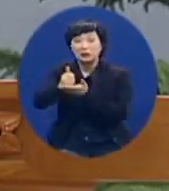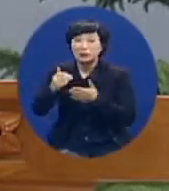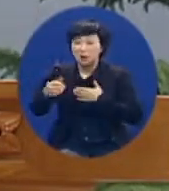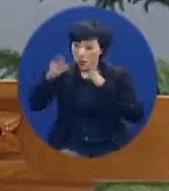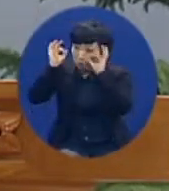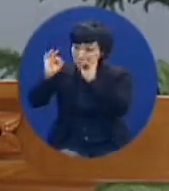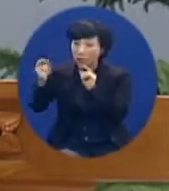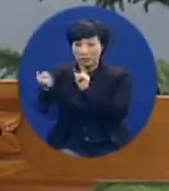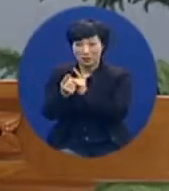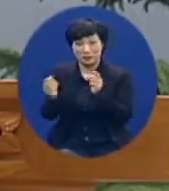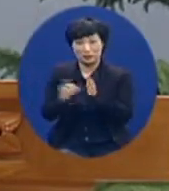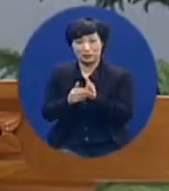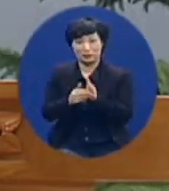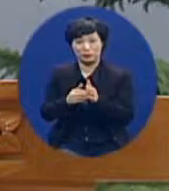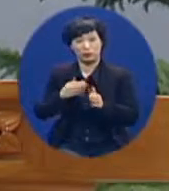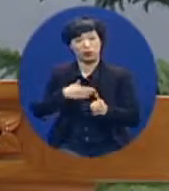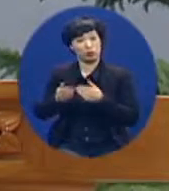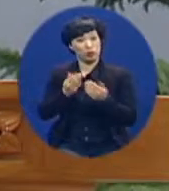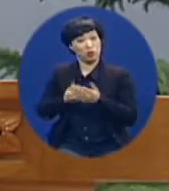the Lord?